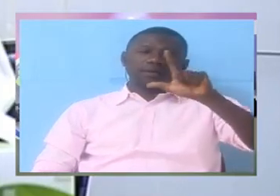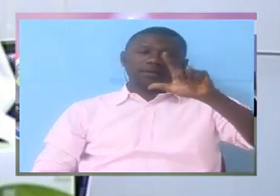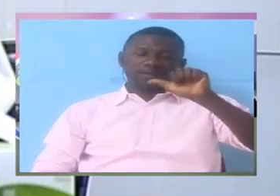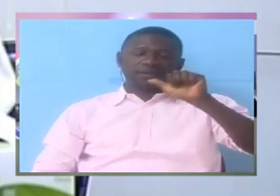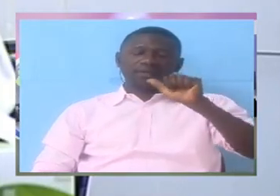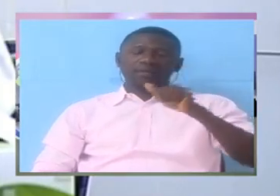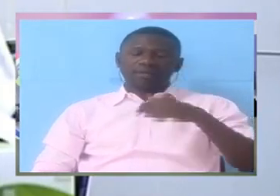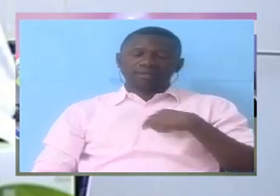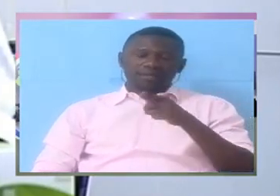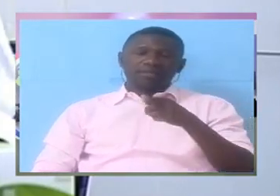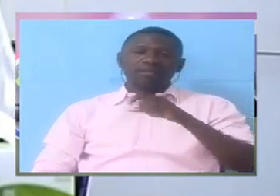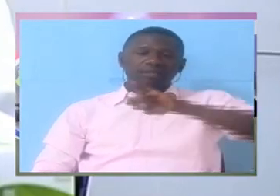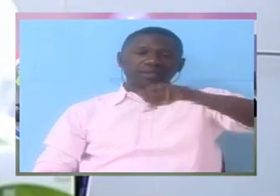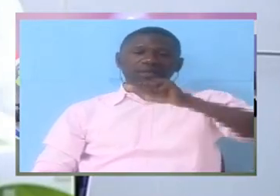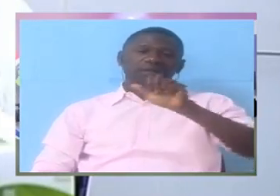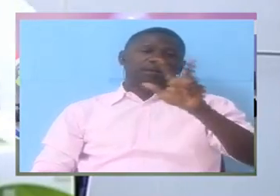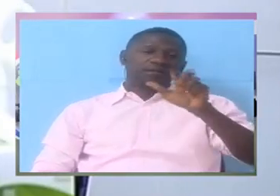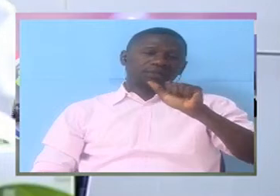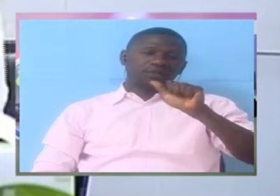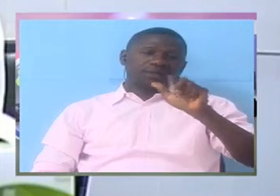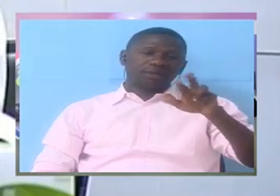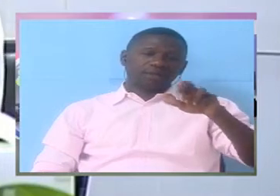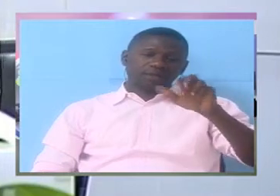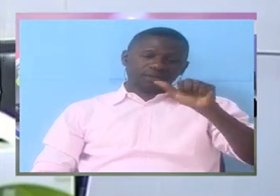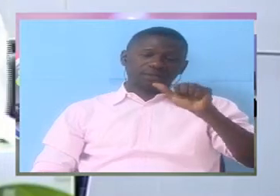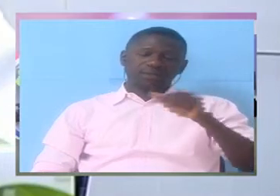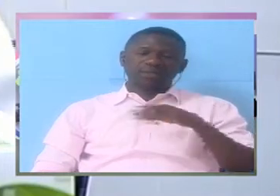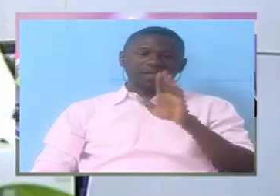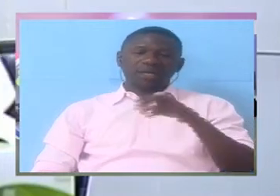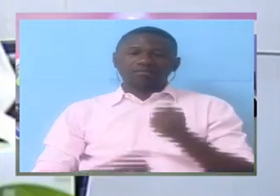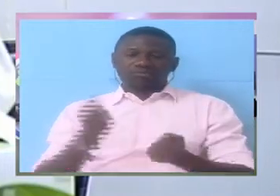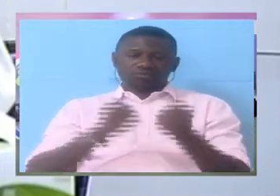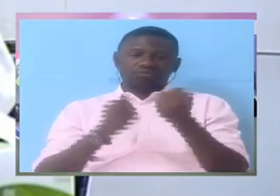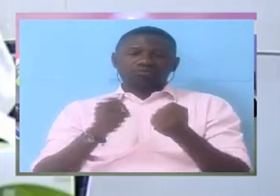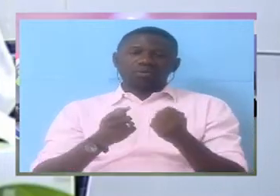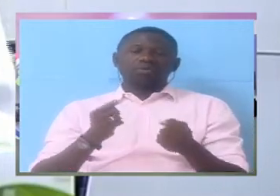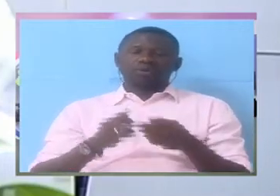time. Utumo BMW moto babu la so I begged him a lift.